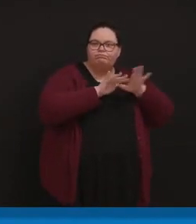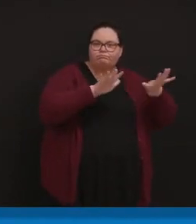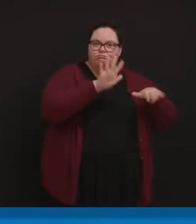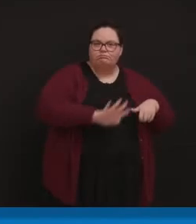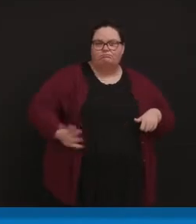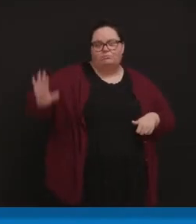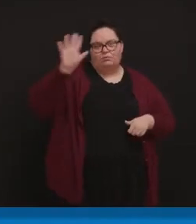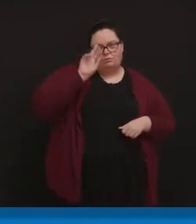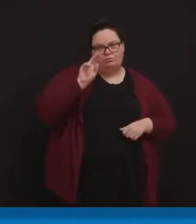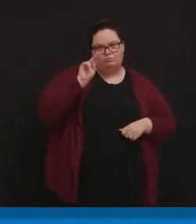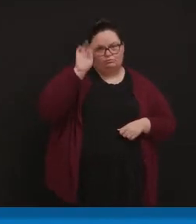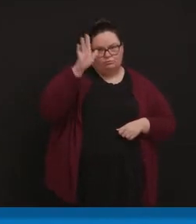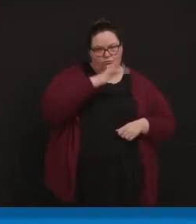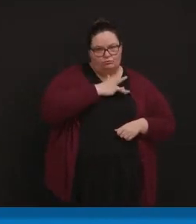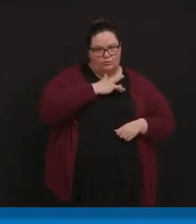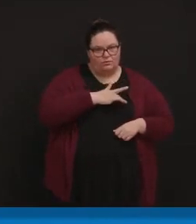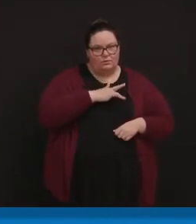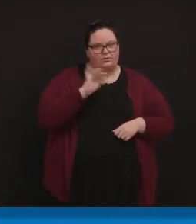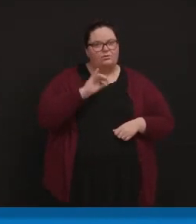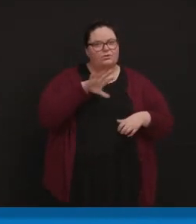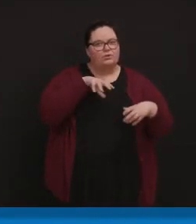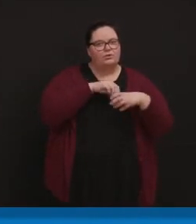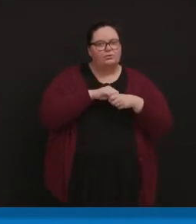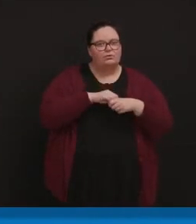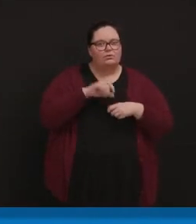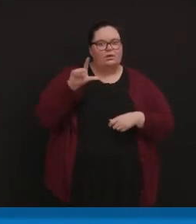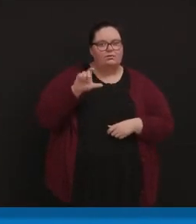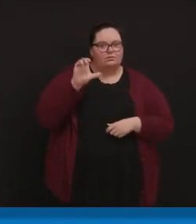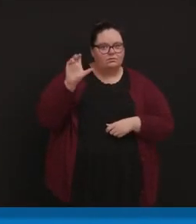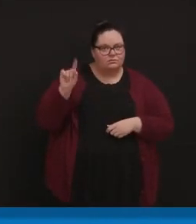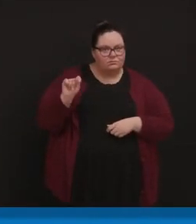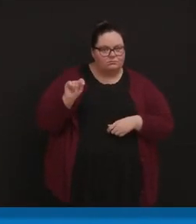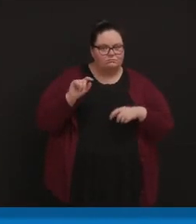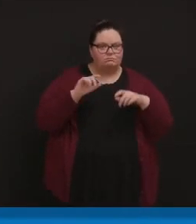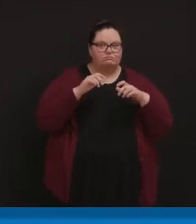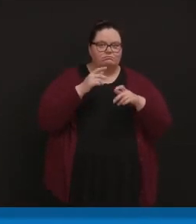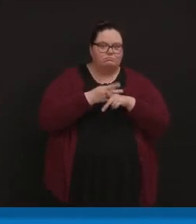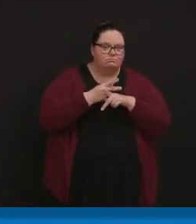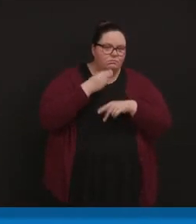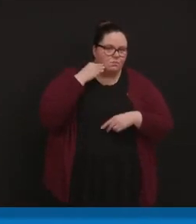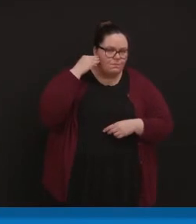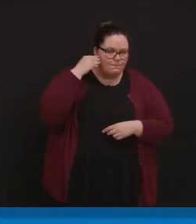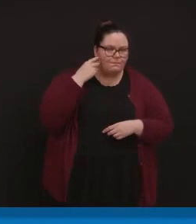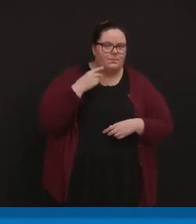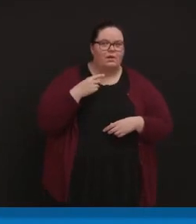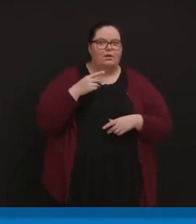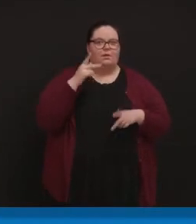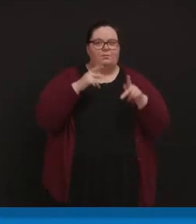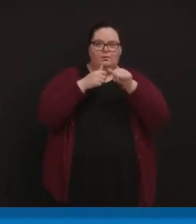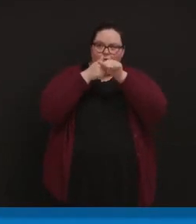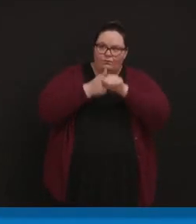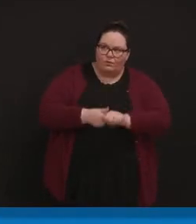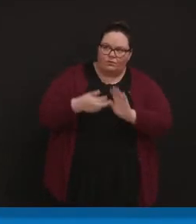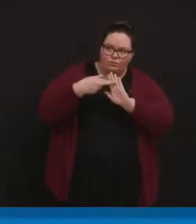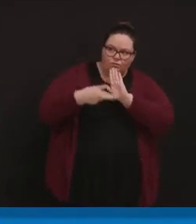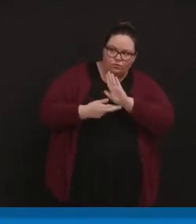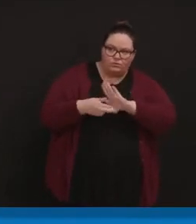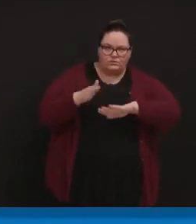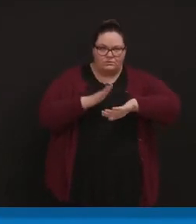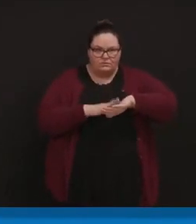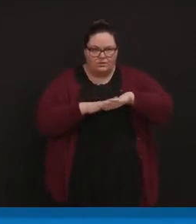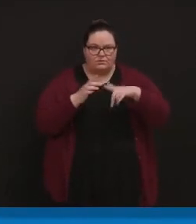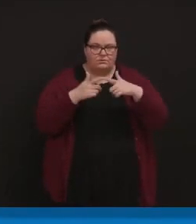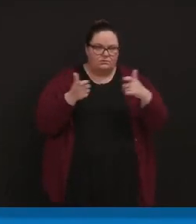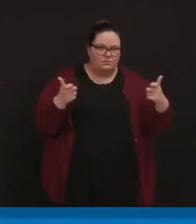New Brunswick, including those in several adult residential facilities, the importance of adhering to public health guidance and advice,